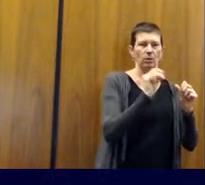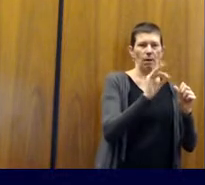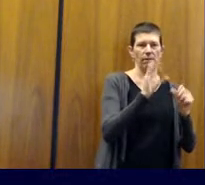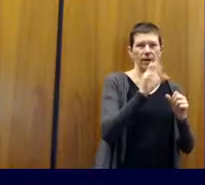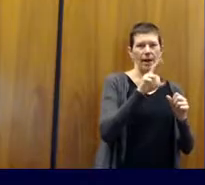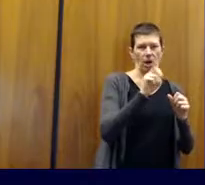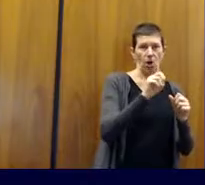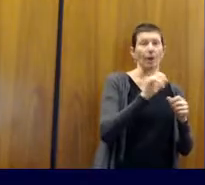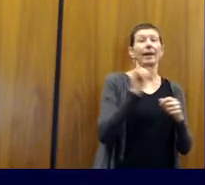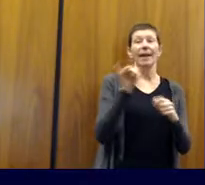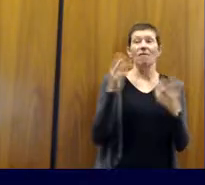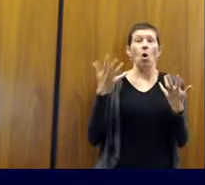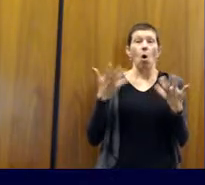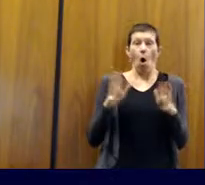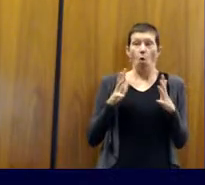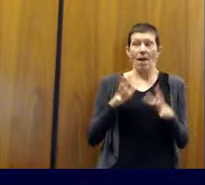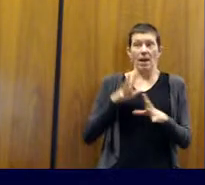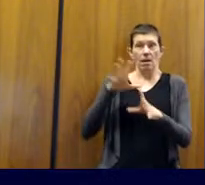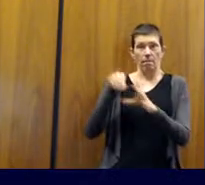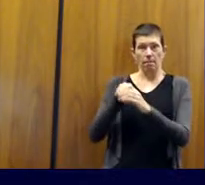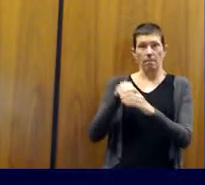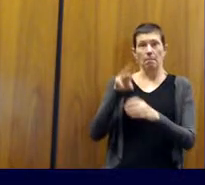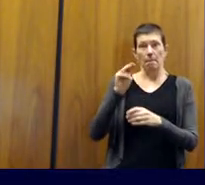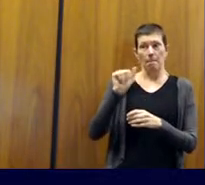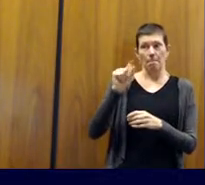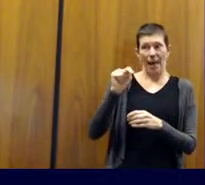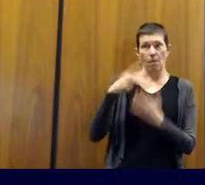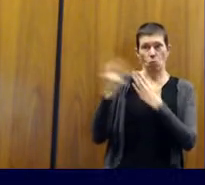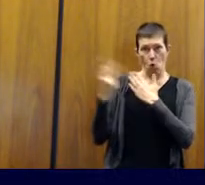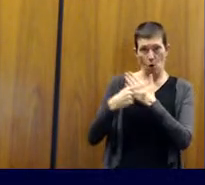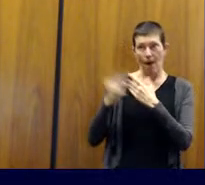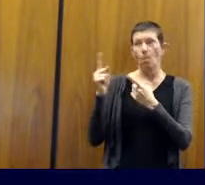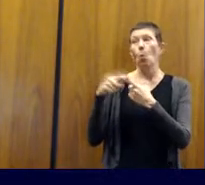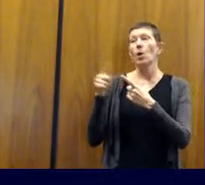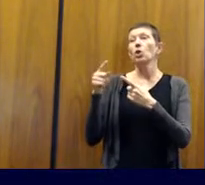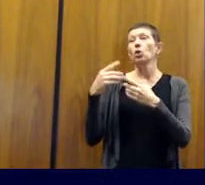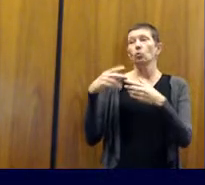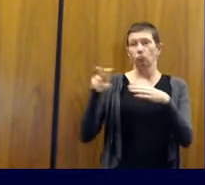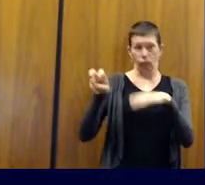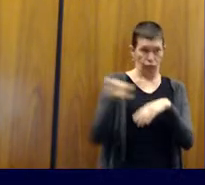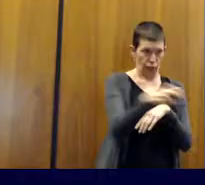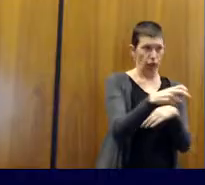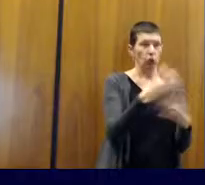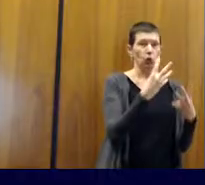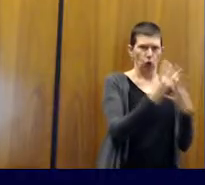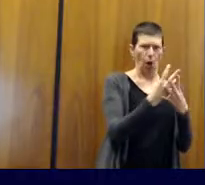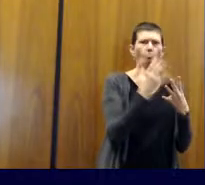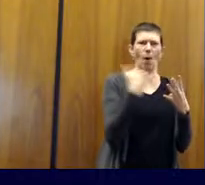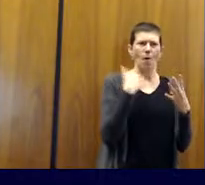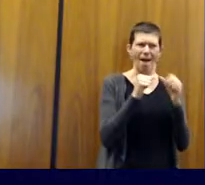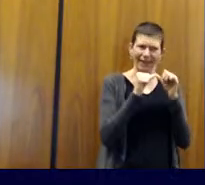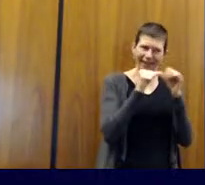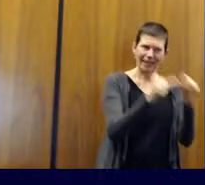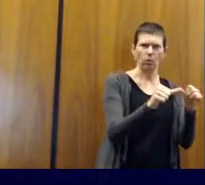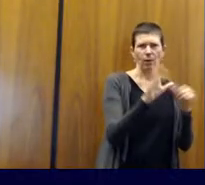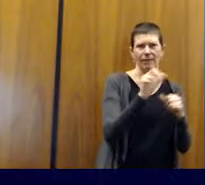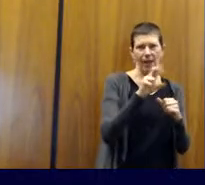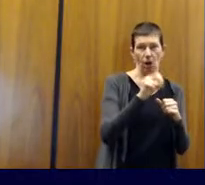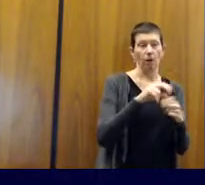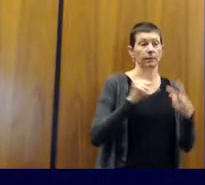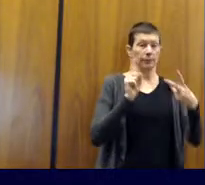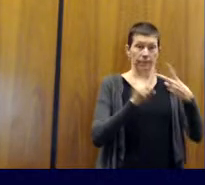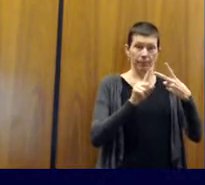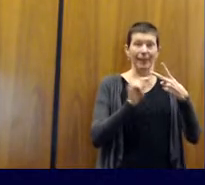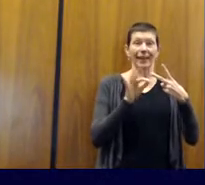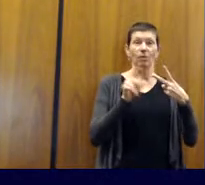that. So if you're already participating in a MAT program, when you come into jail, we want to have the continuity of care. Two, if